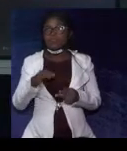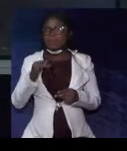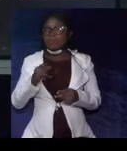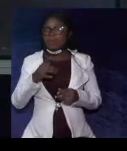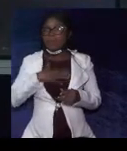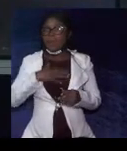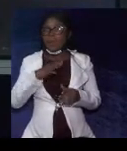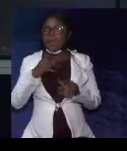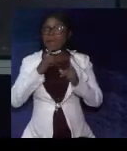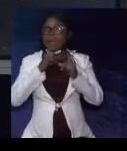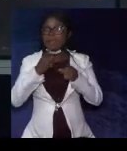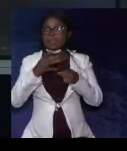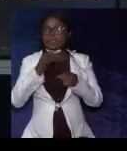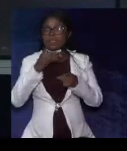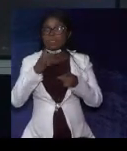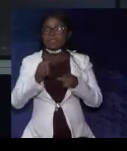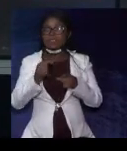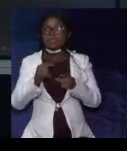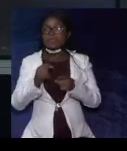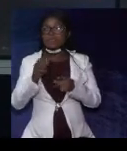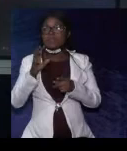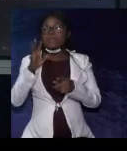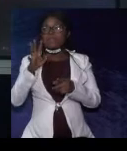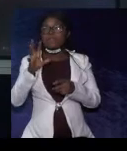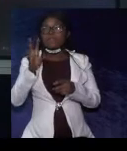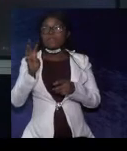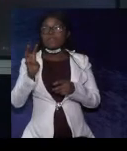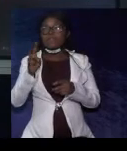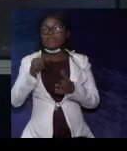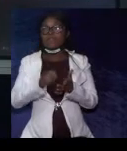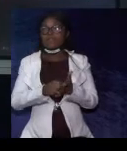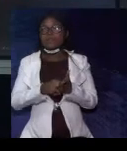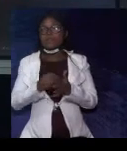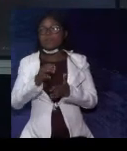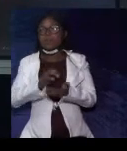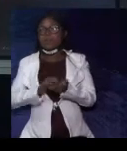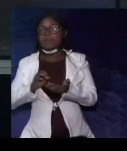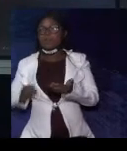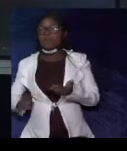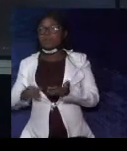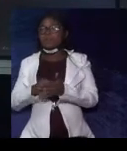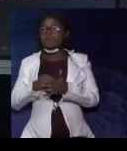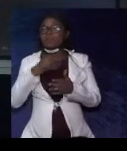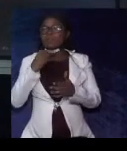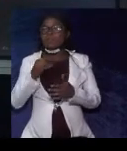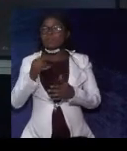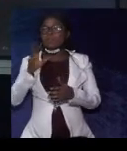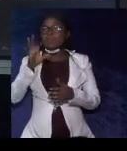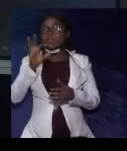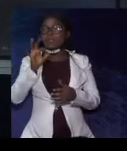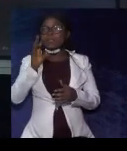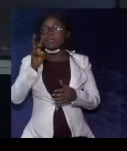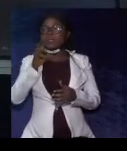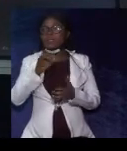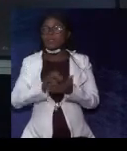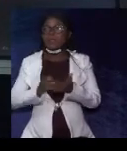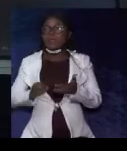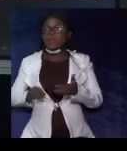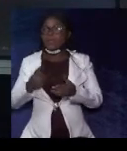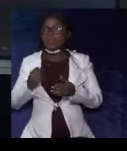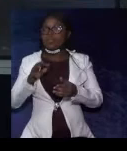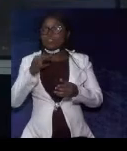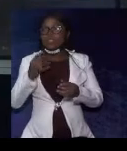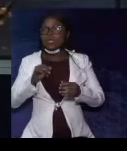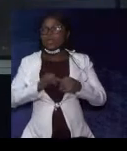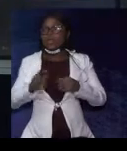is 40,500, because if I subtract 56,000 from 96,500, I'll get 40,500. And